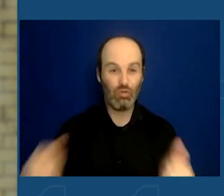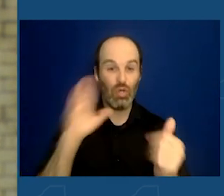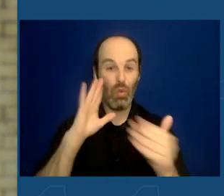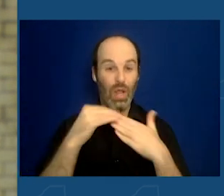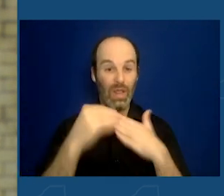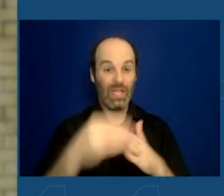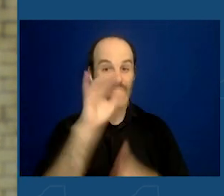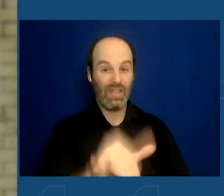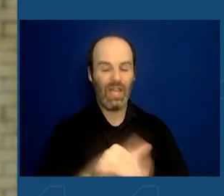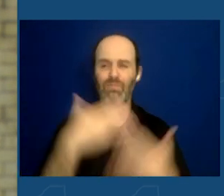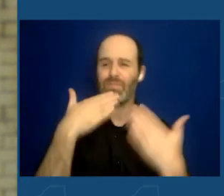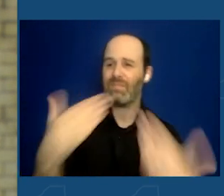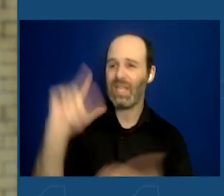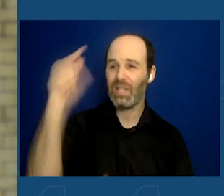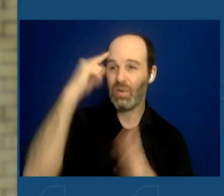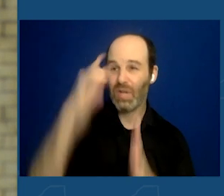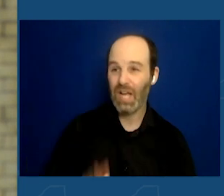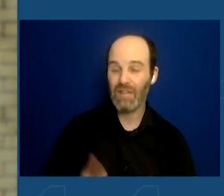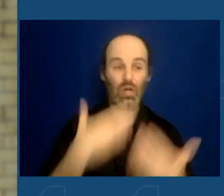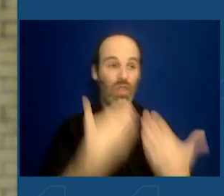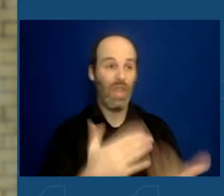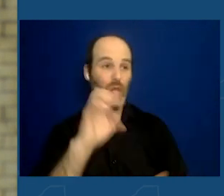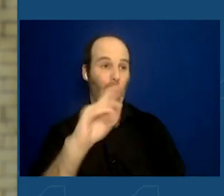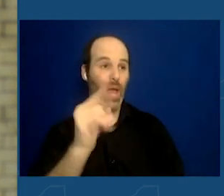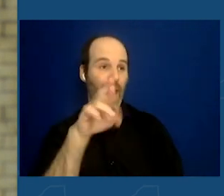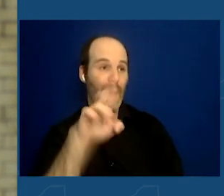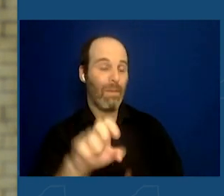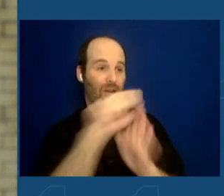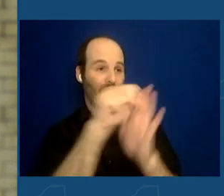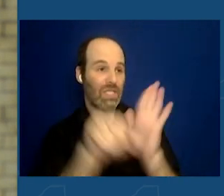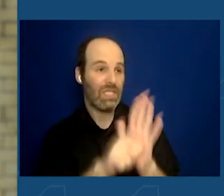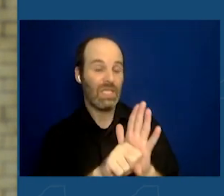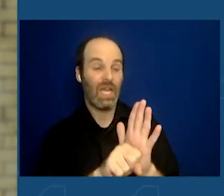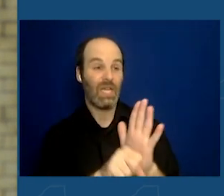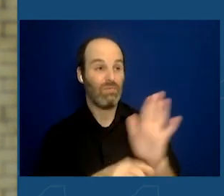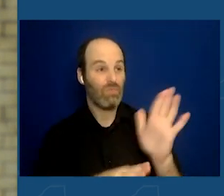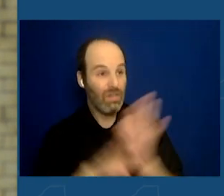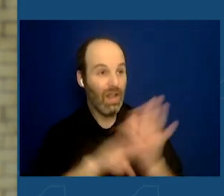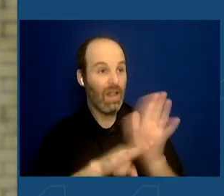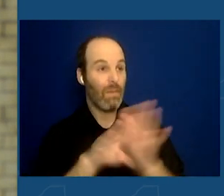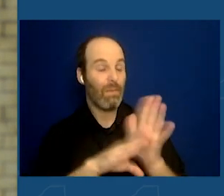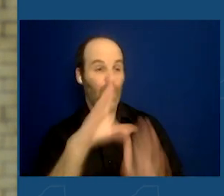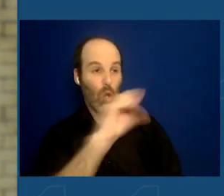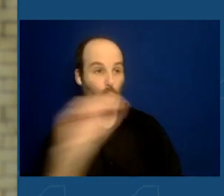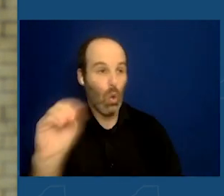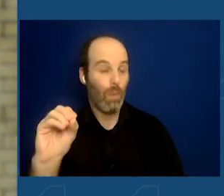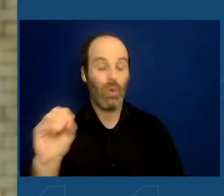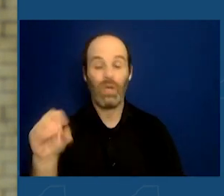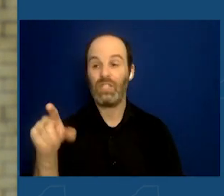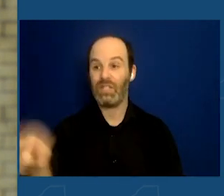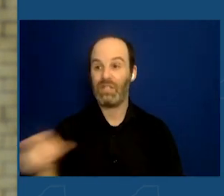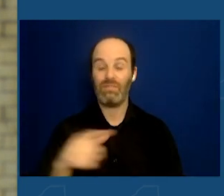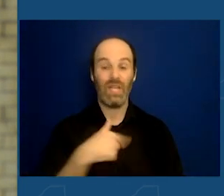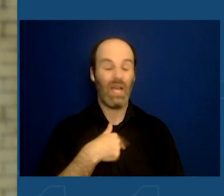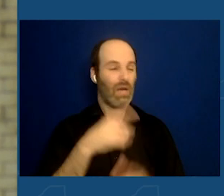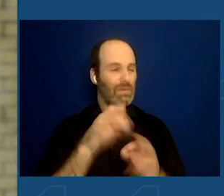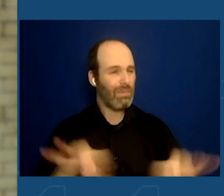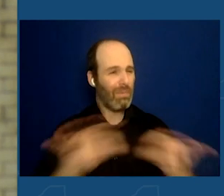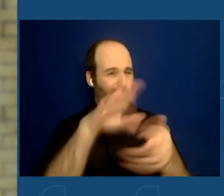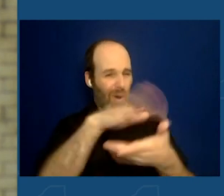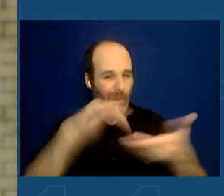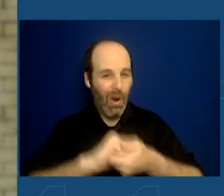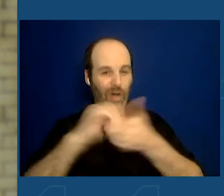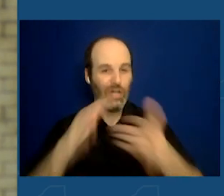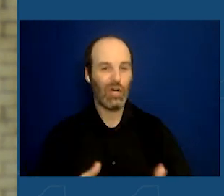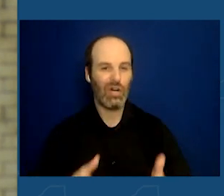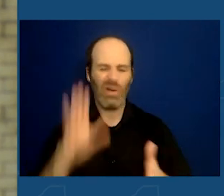you, Governor. Thank you to the Empire State Development Corporation as a key partner in this. We're going to do this. We're going to do more things like this, and we're going to be standing